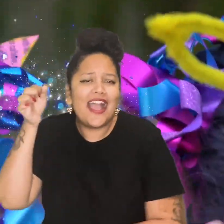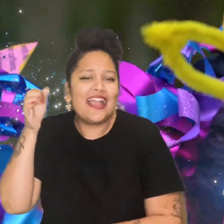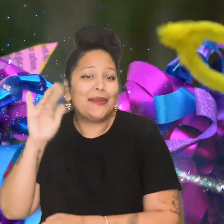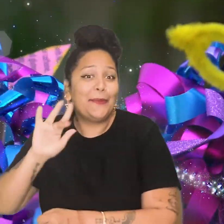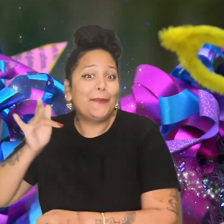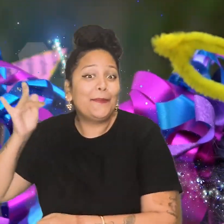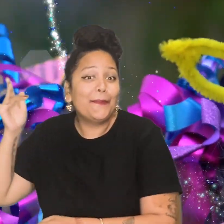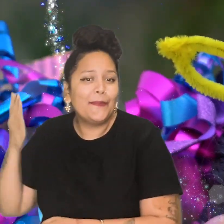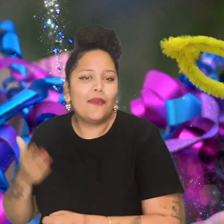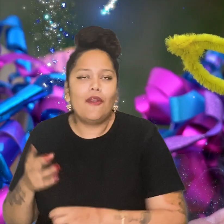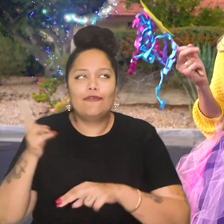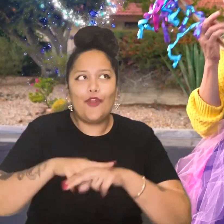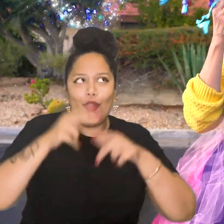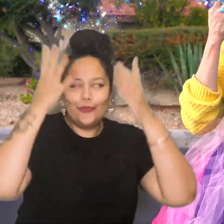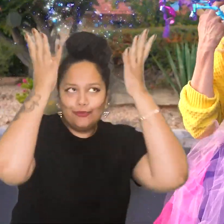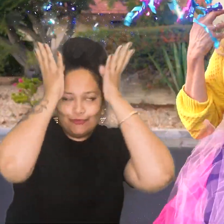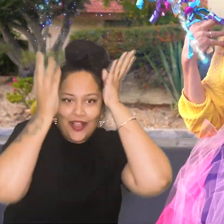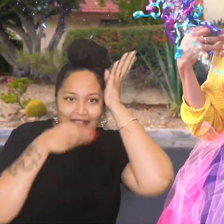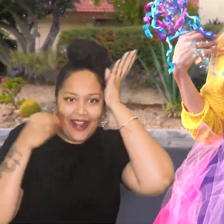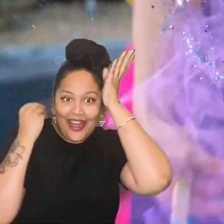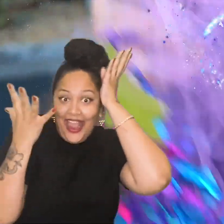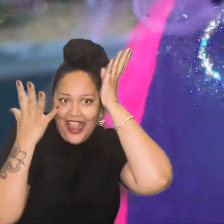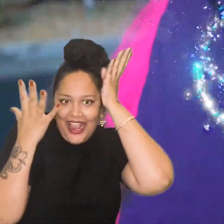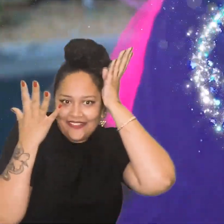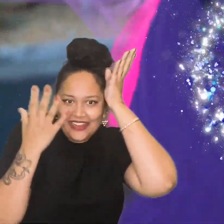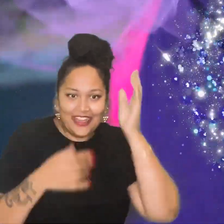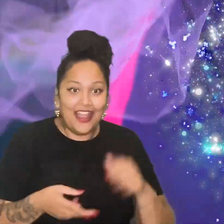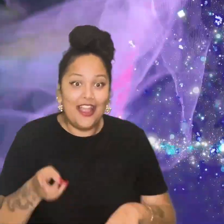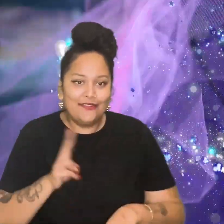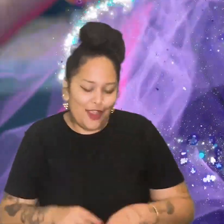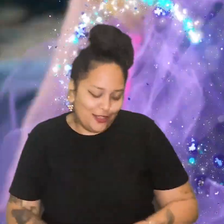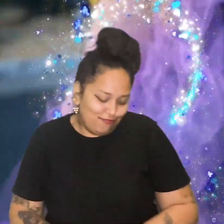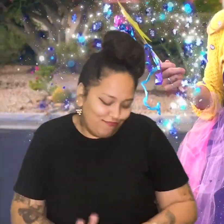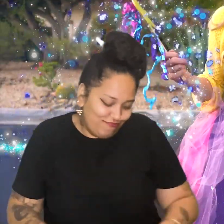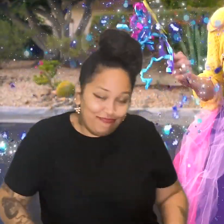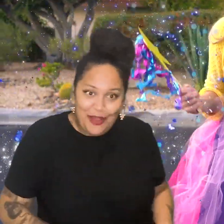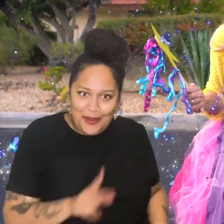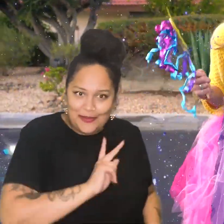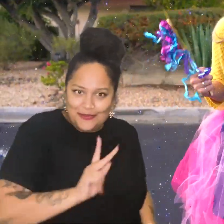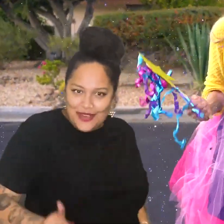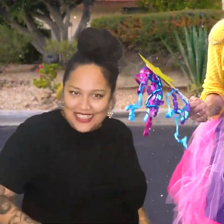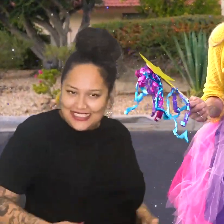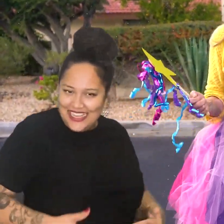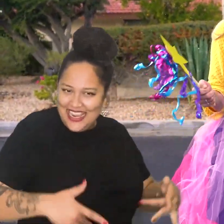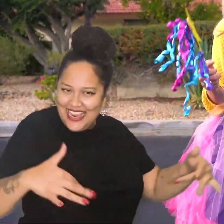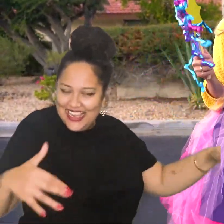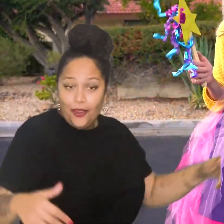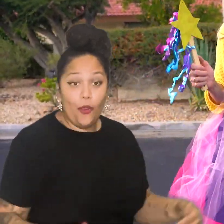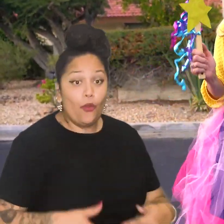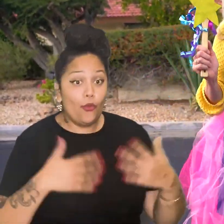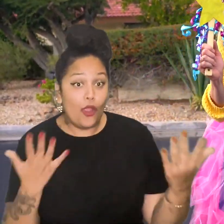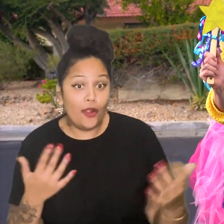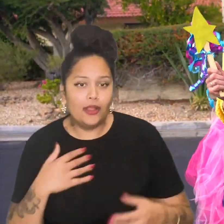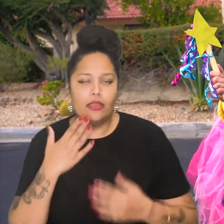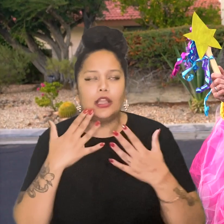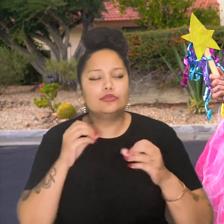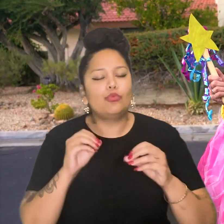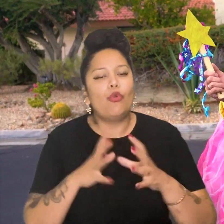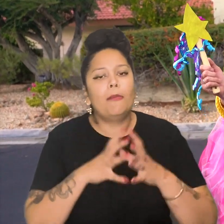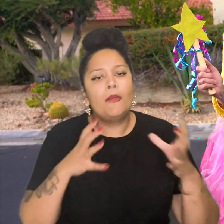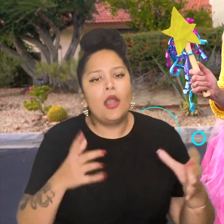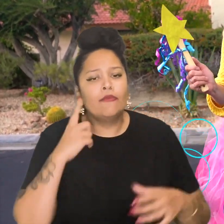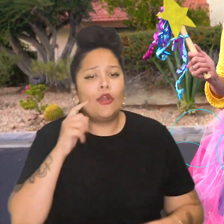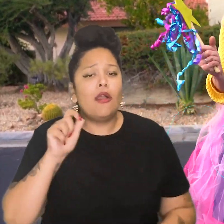lovely tiara, and of course, our princess tutu. Well, thank you so much for having another very